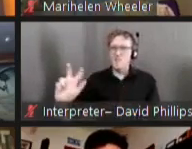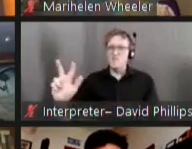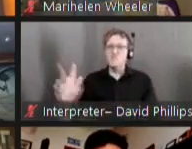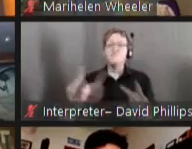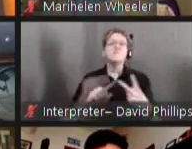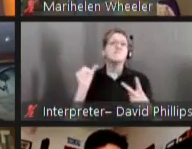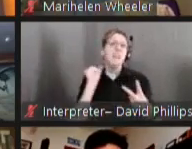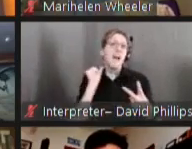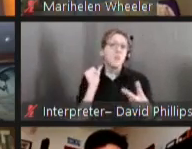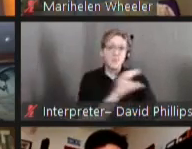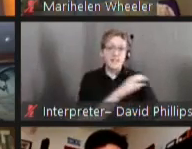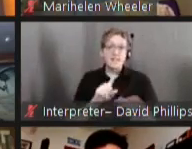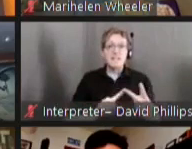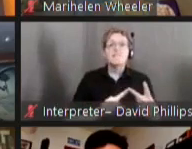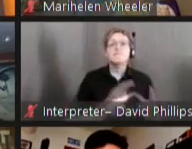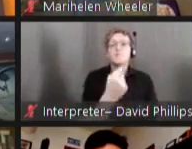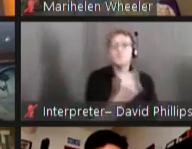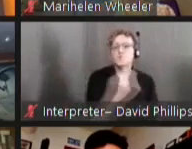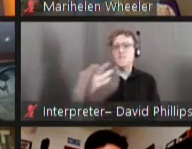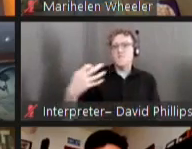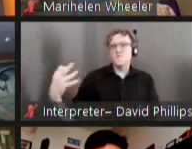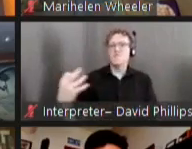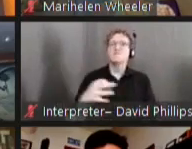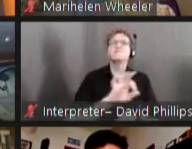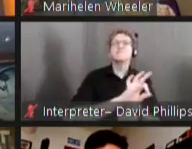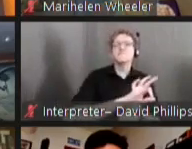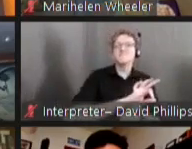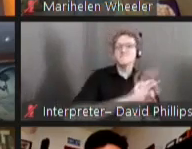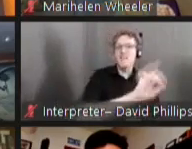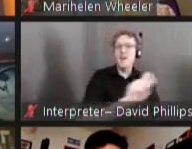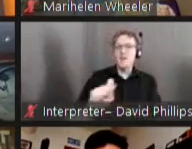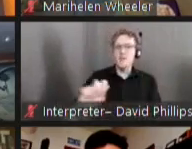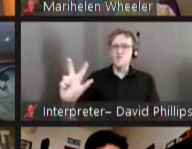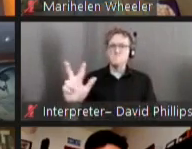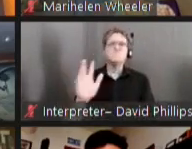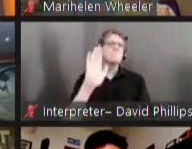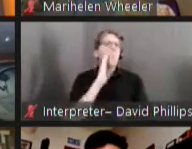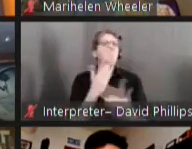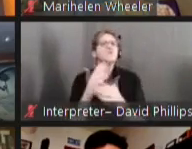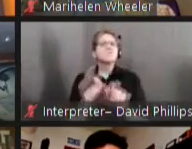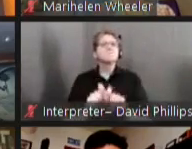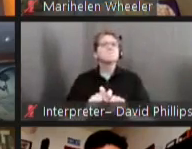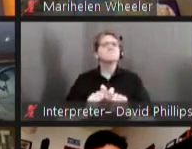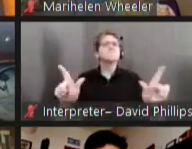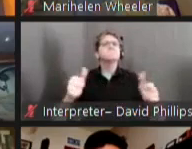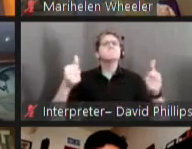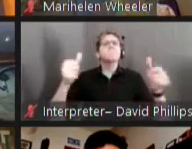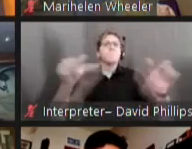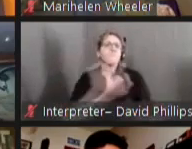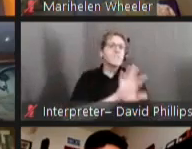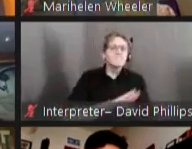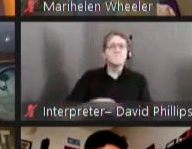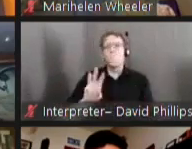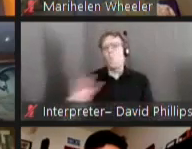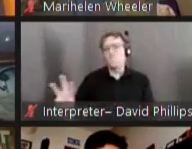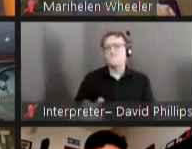to 3. I'd be happy to share this with Mark, and he can share this on the website in the Facebook for the county. And then just to